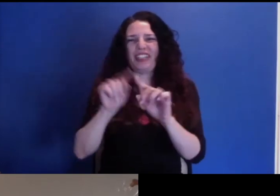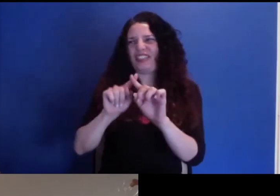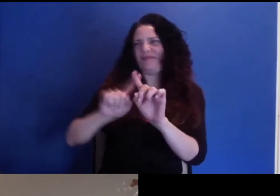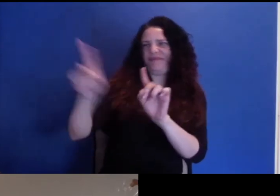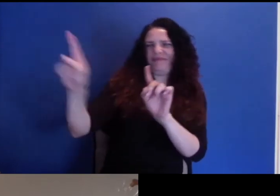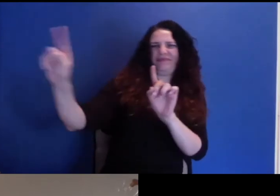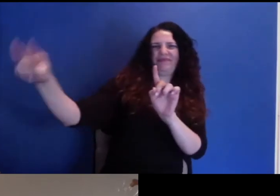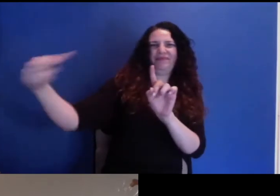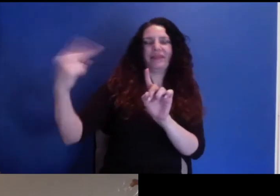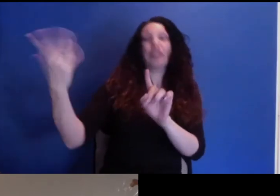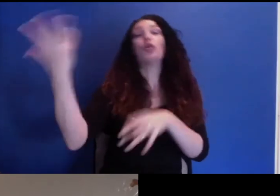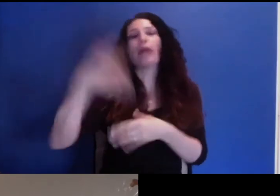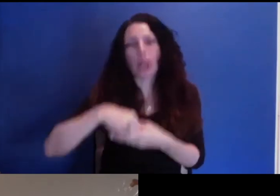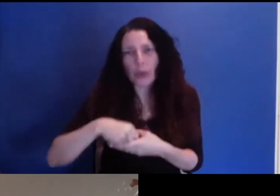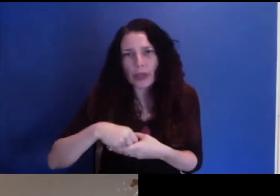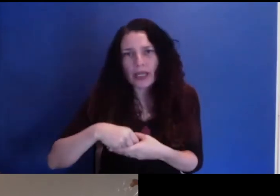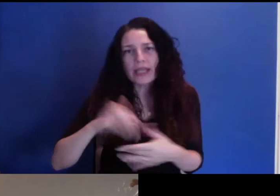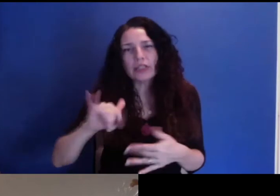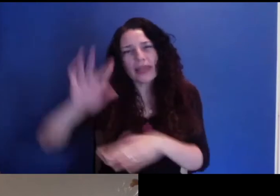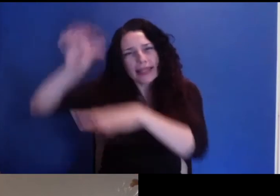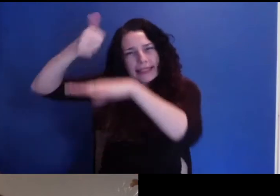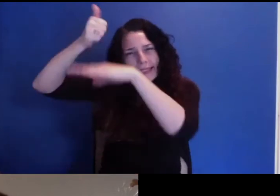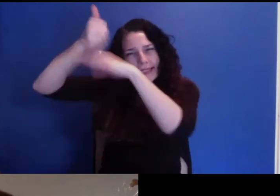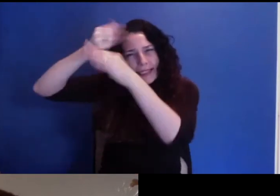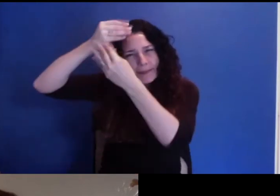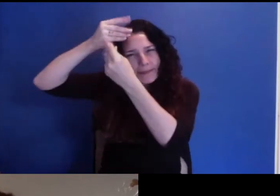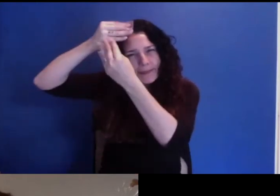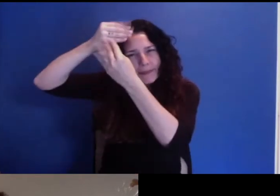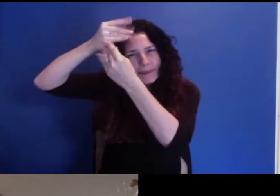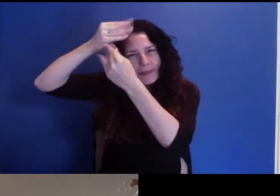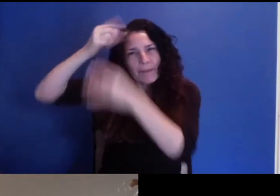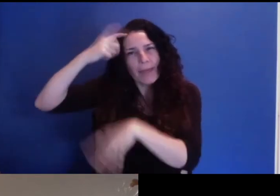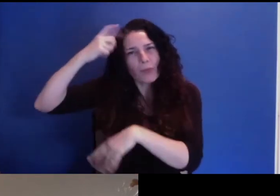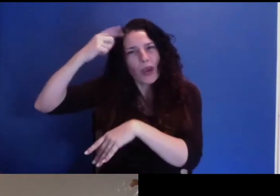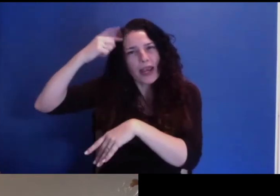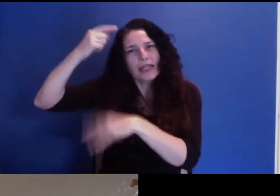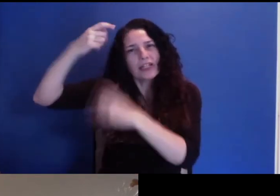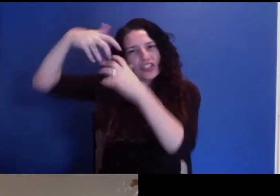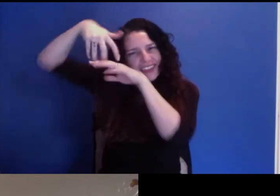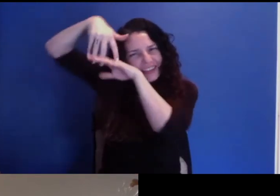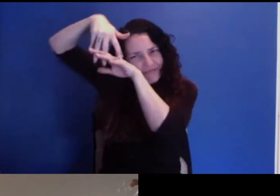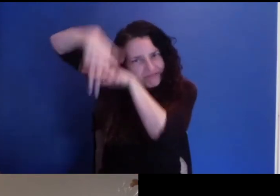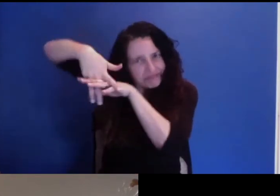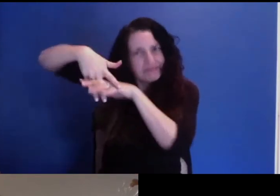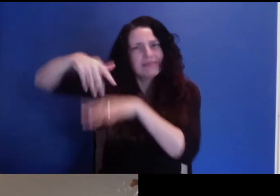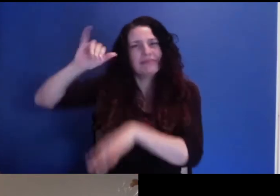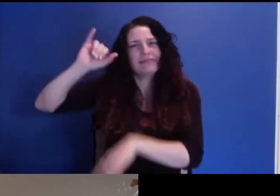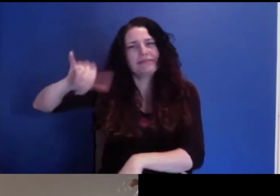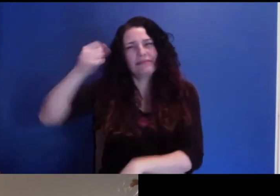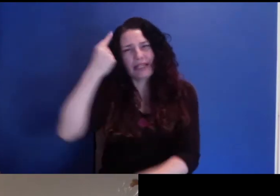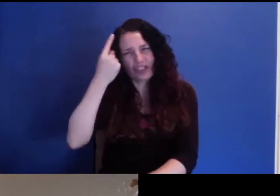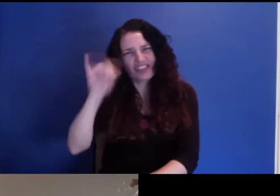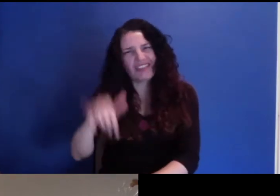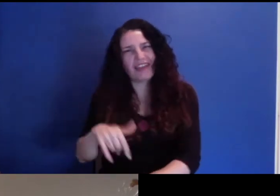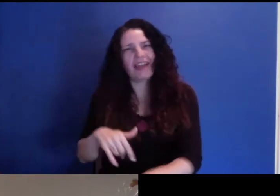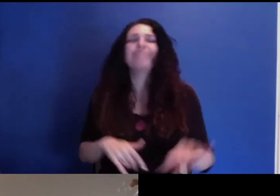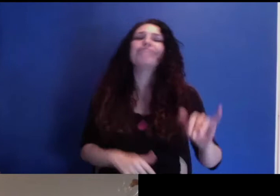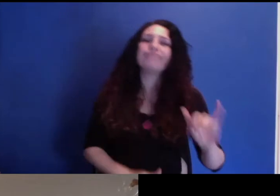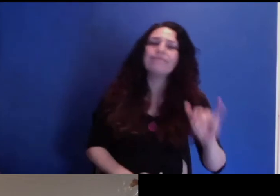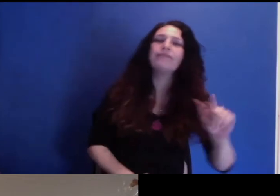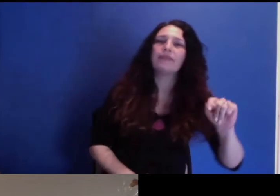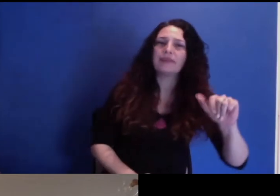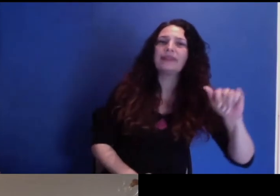like set up house in my brain and like settled in for a long time, you know? Yeah. No,